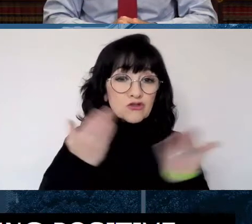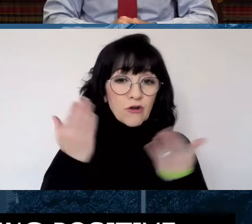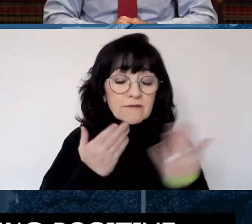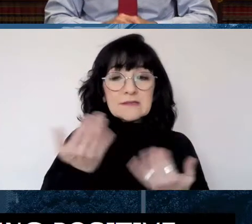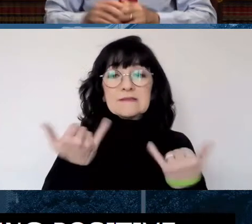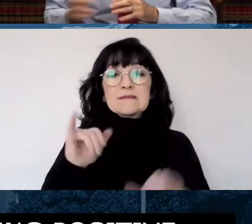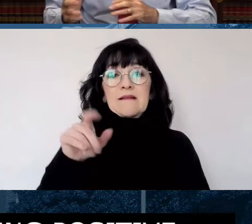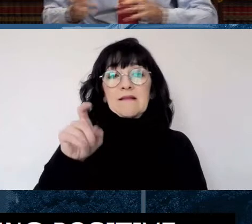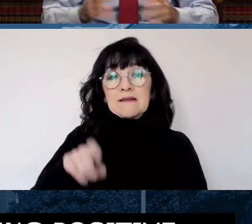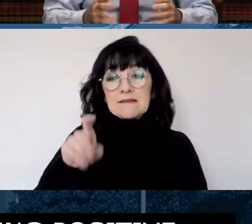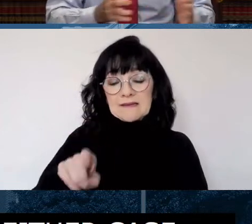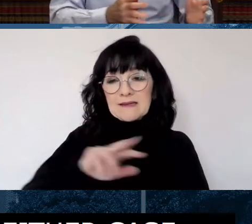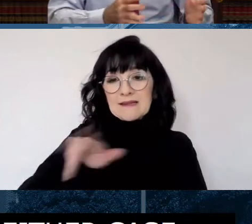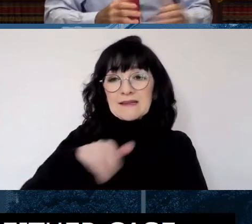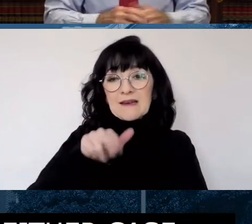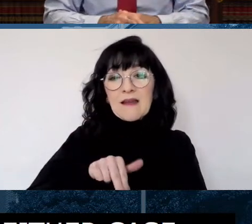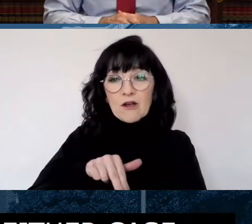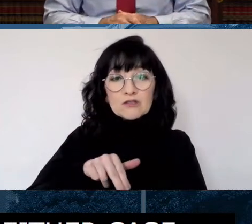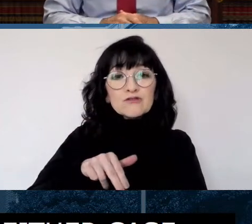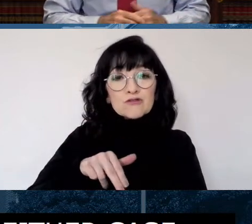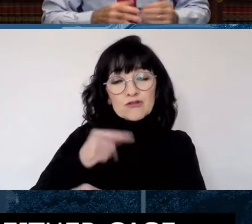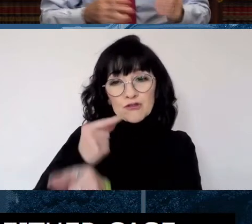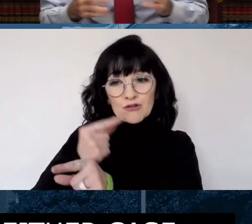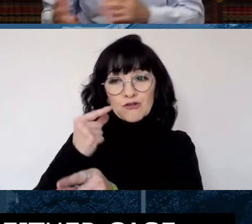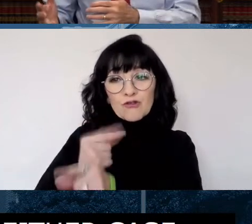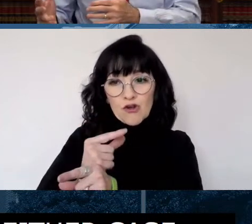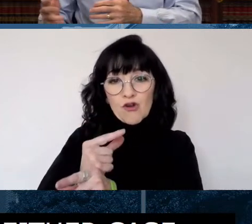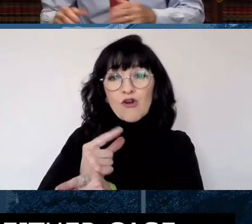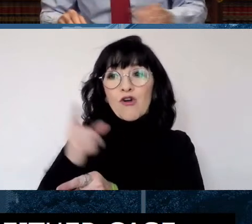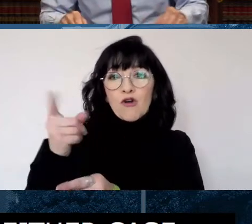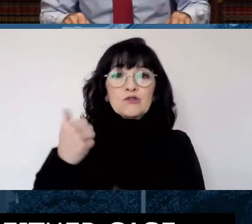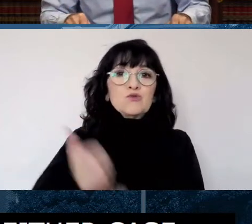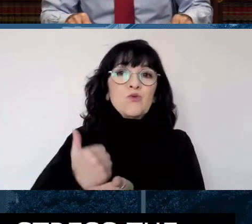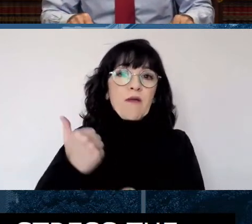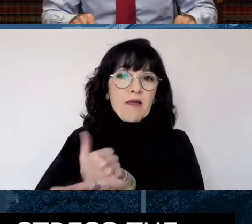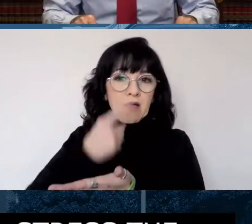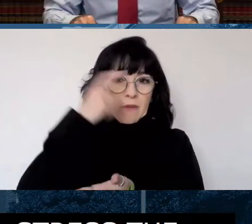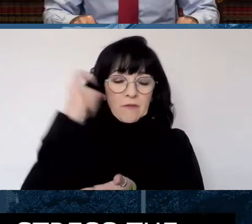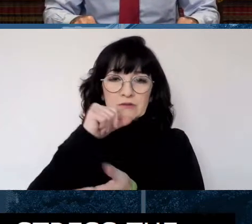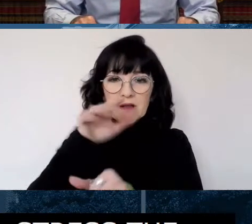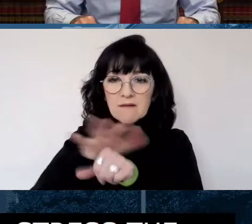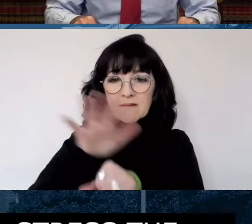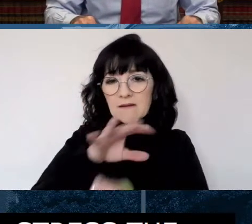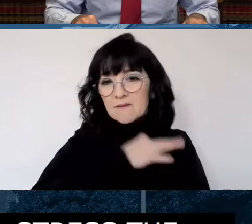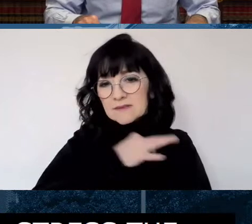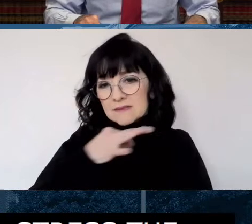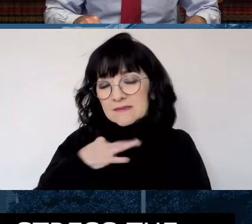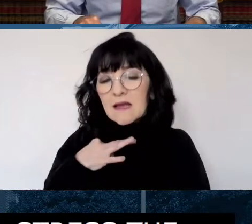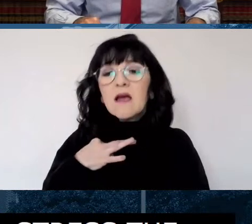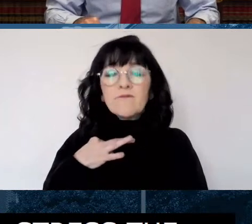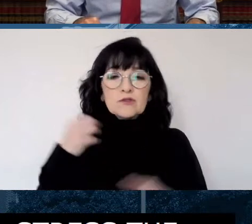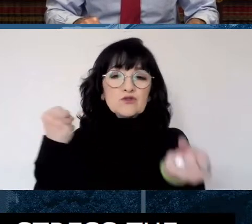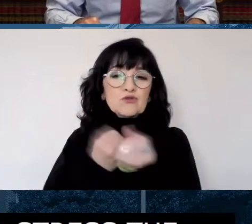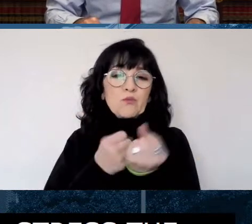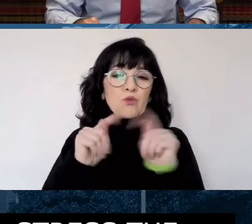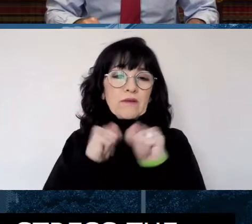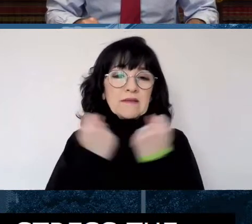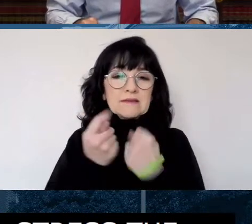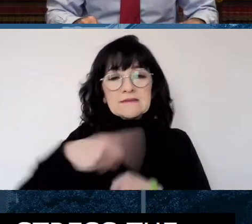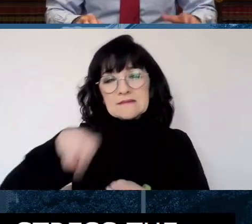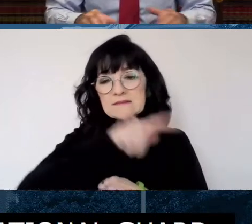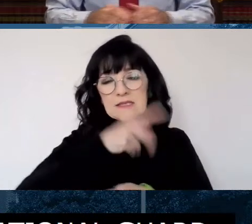Guard men and women that we've deployed there in the non-clinical role, and in our effort to move